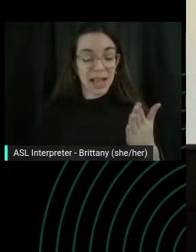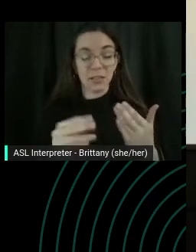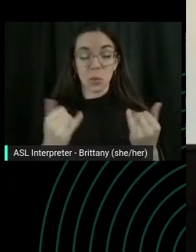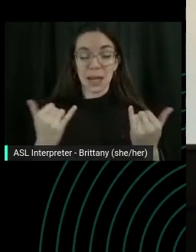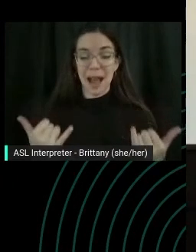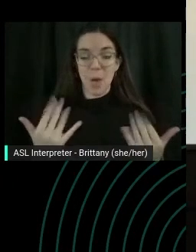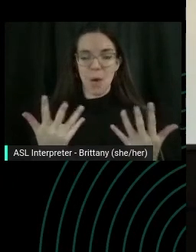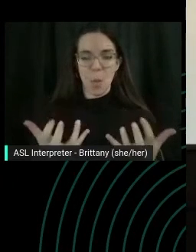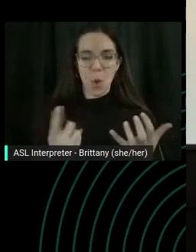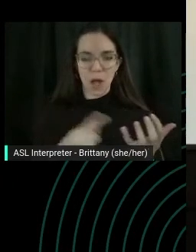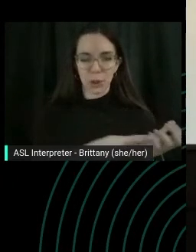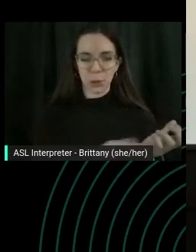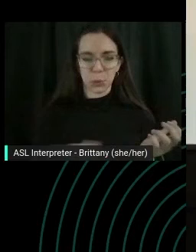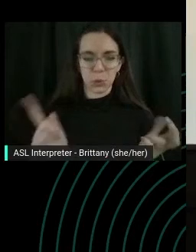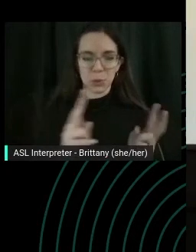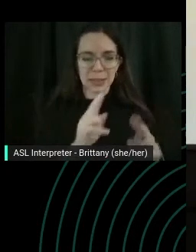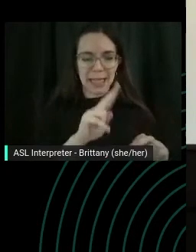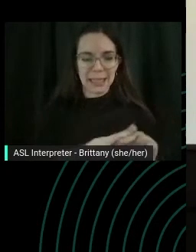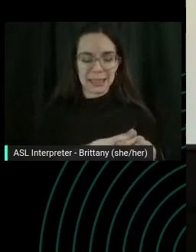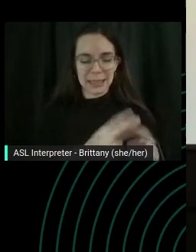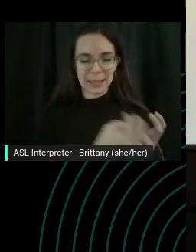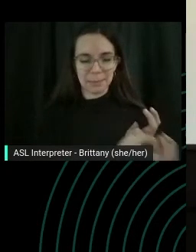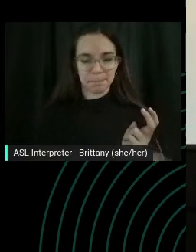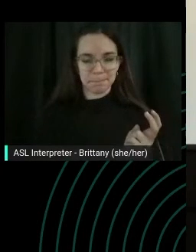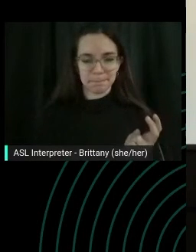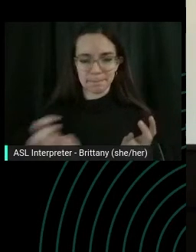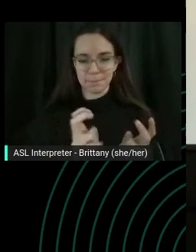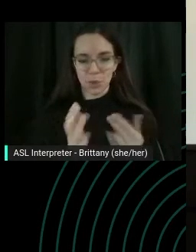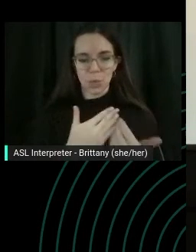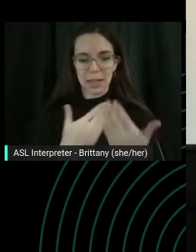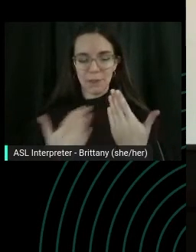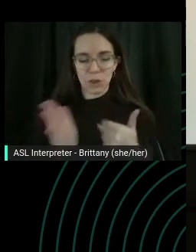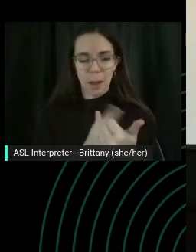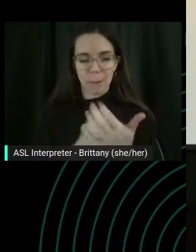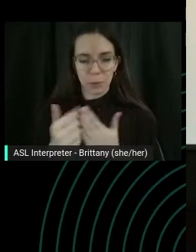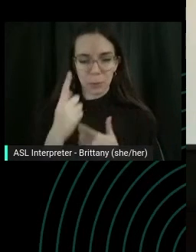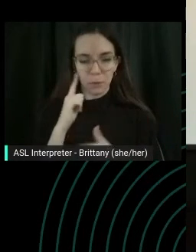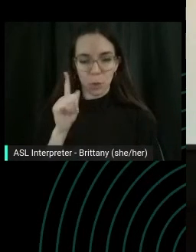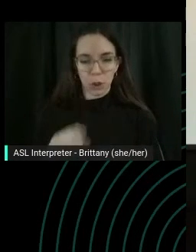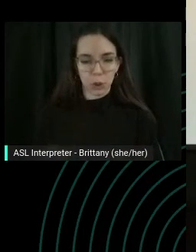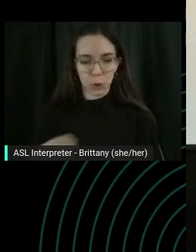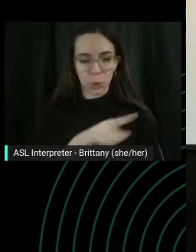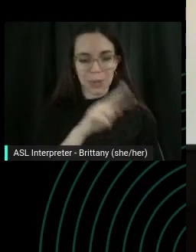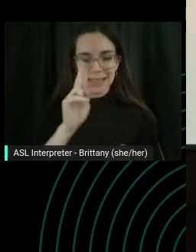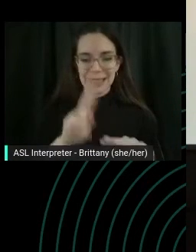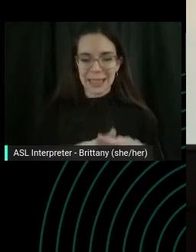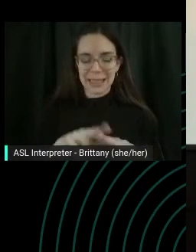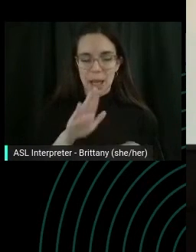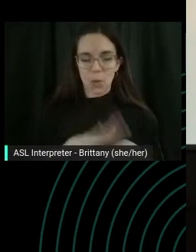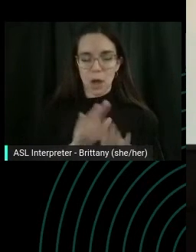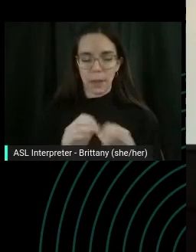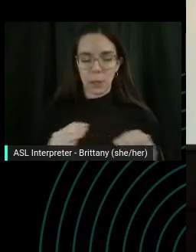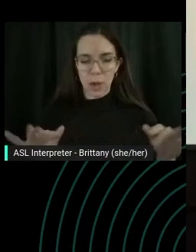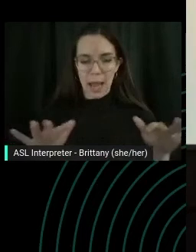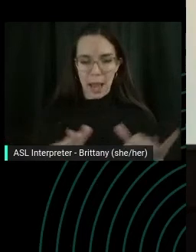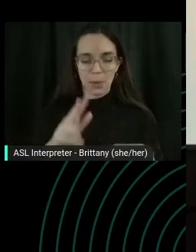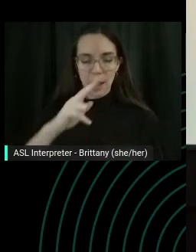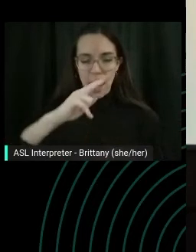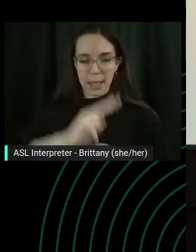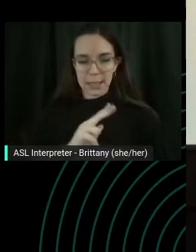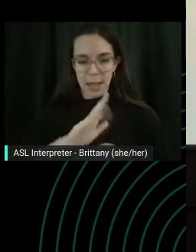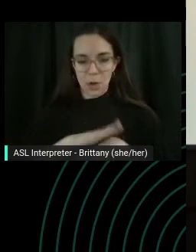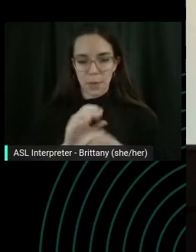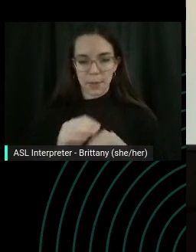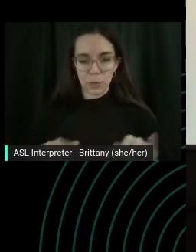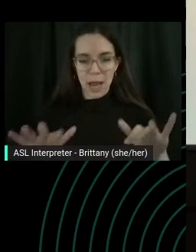seat, whatever's comfortable for you. Either sitting down on the ground, lying down on the ground, sitting in